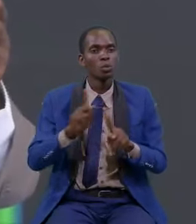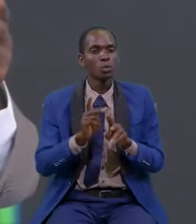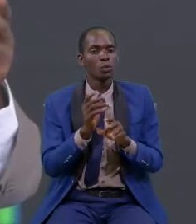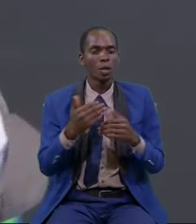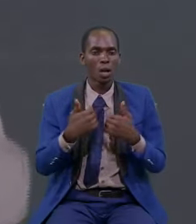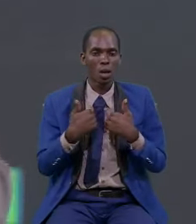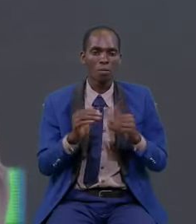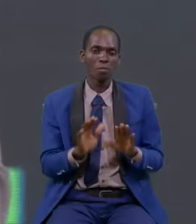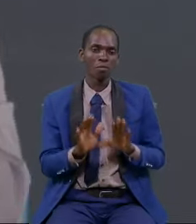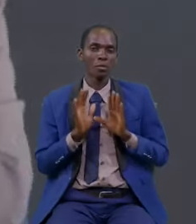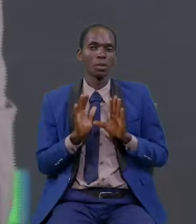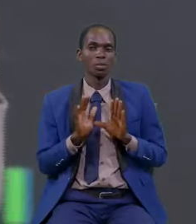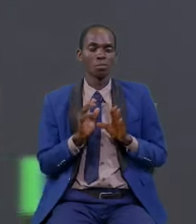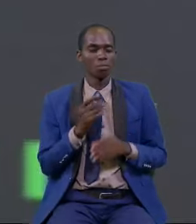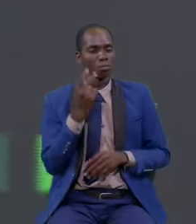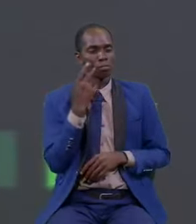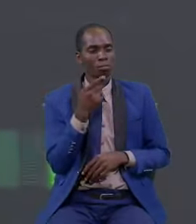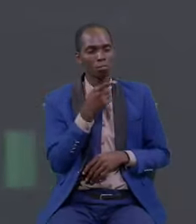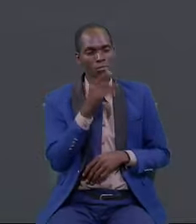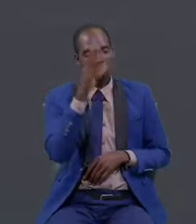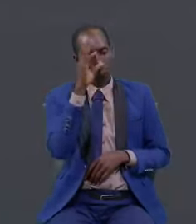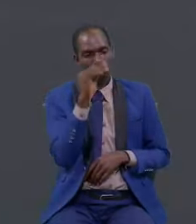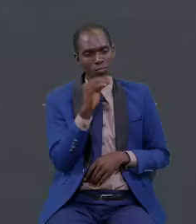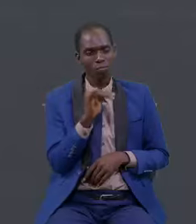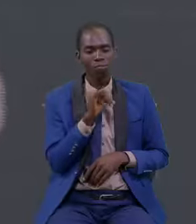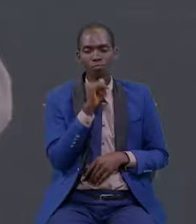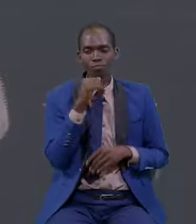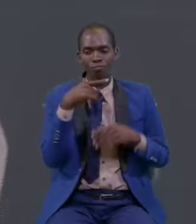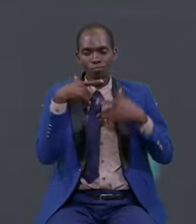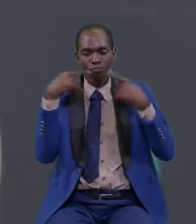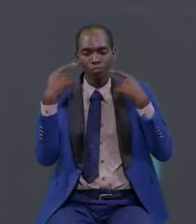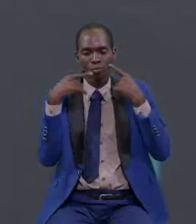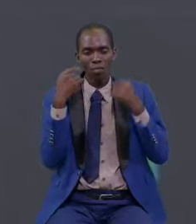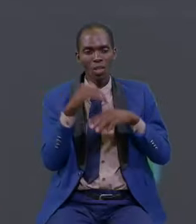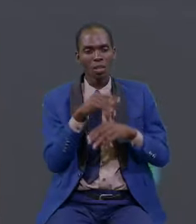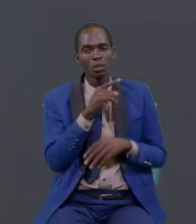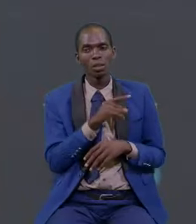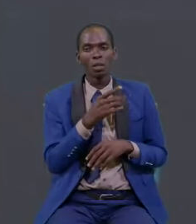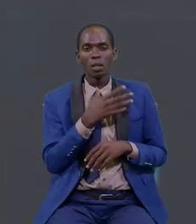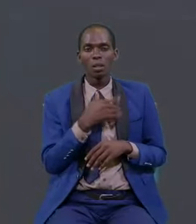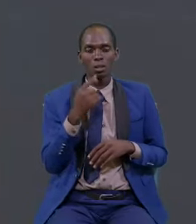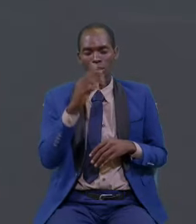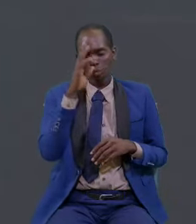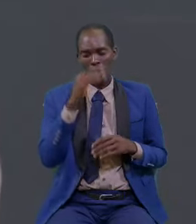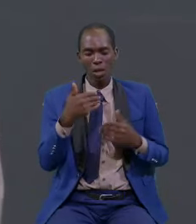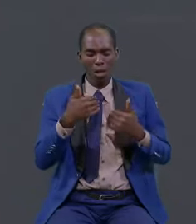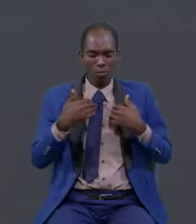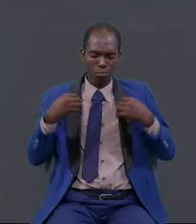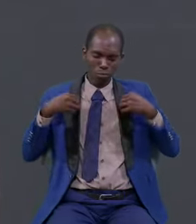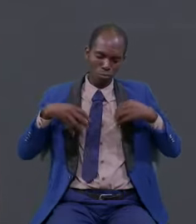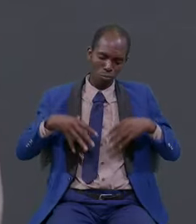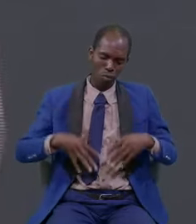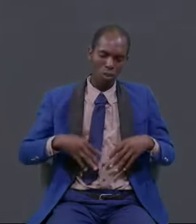not smiling at them. And the man is giving the impression he has the power to ruin